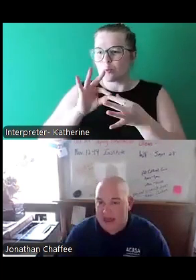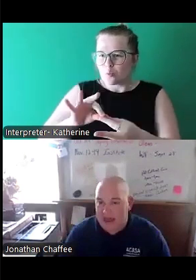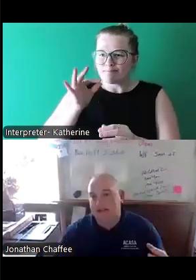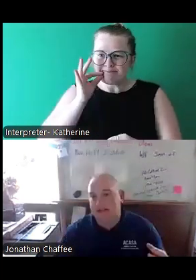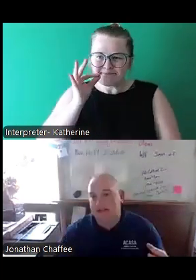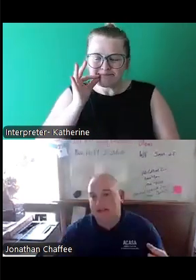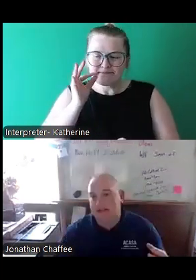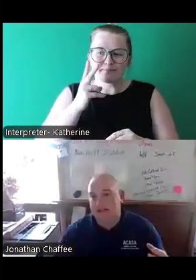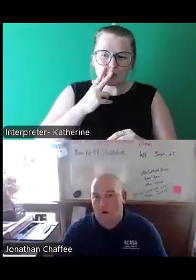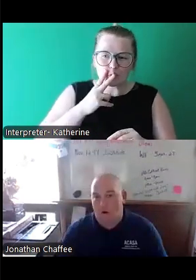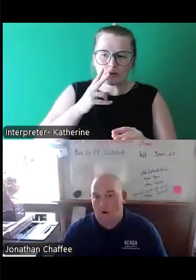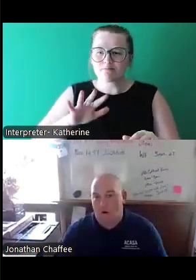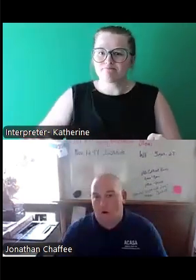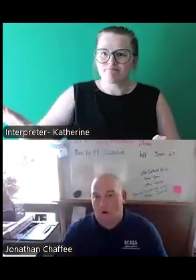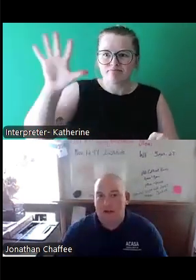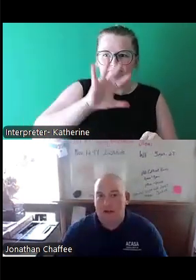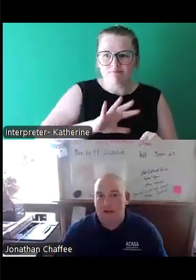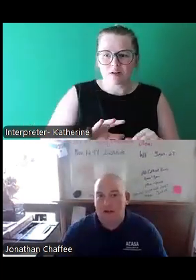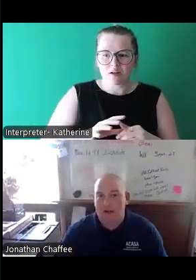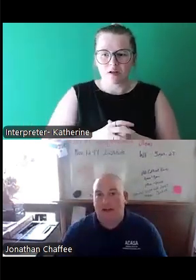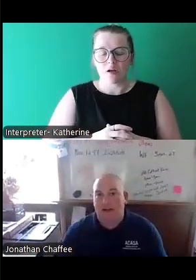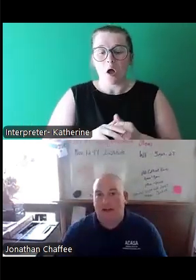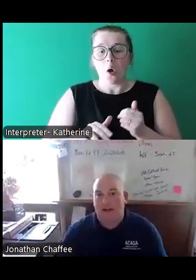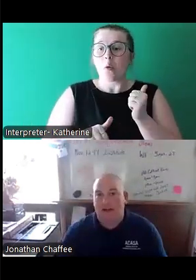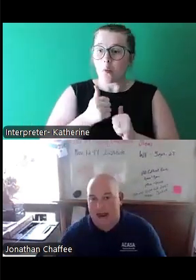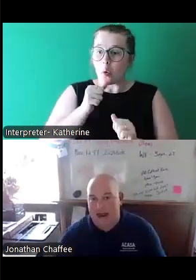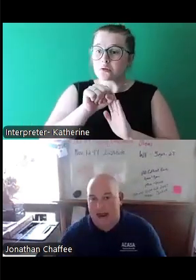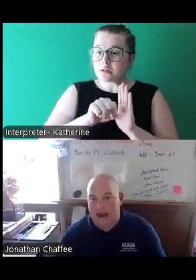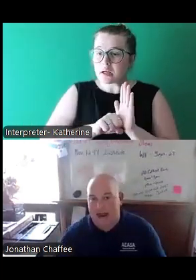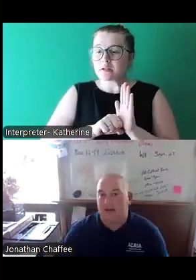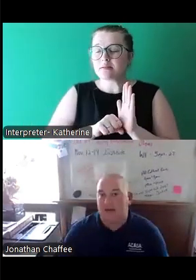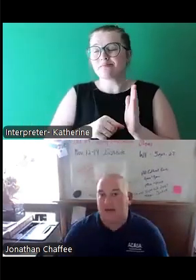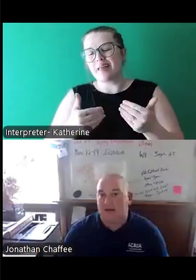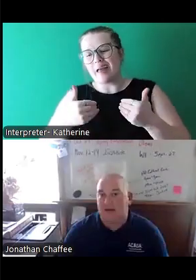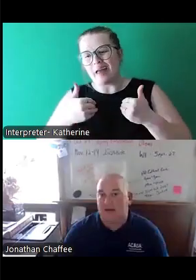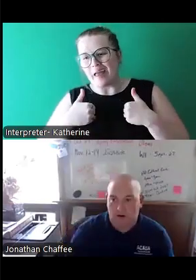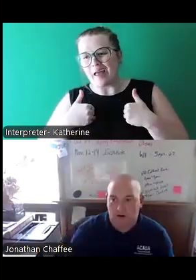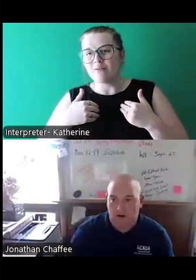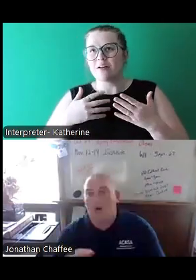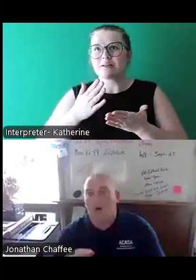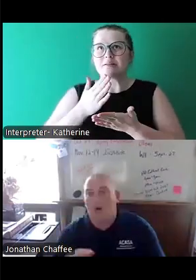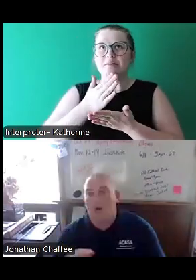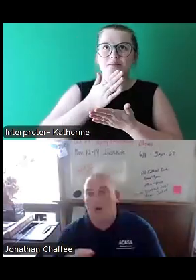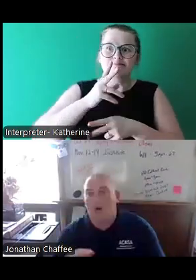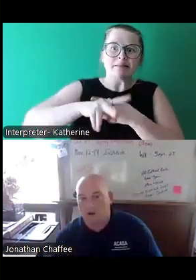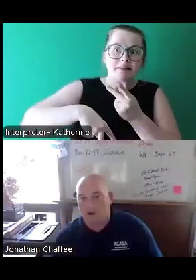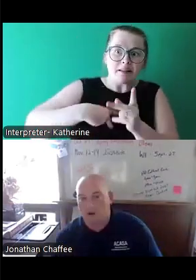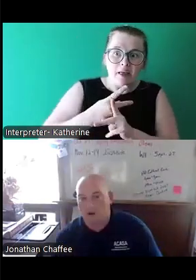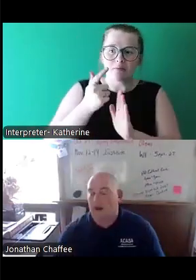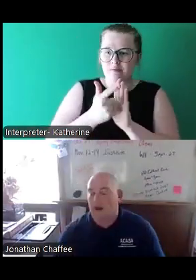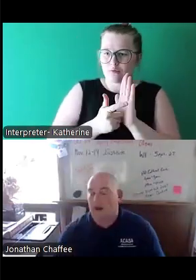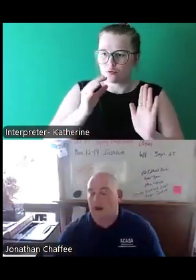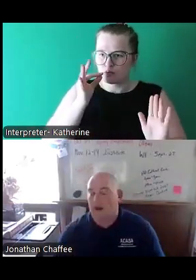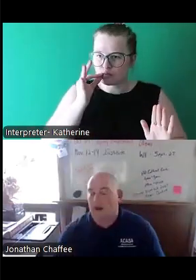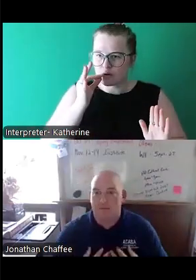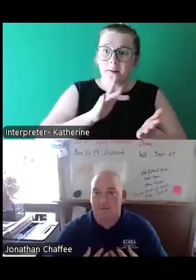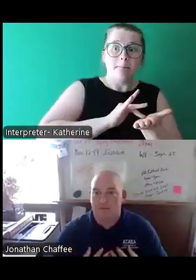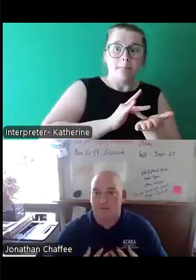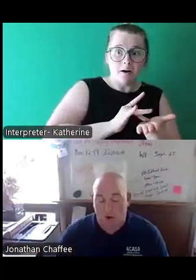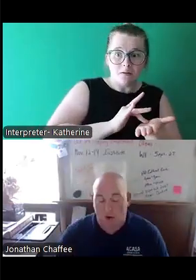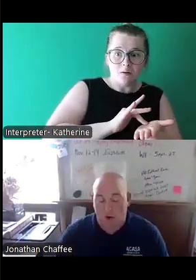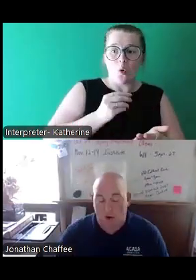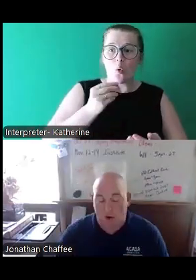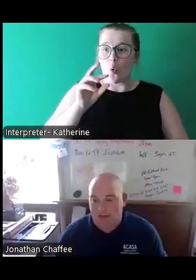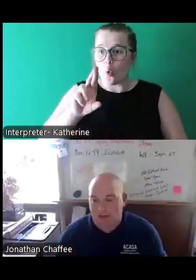going. Most states have some form of legalized cannabis, either medicinal